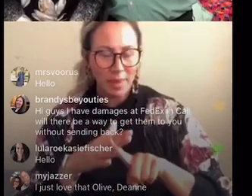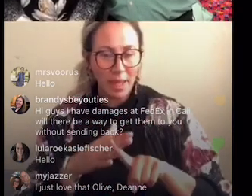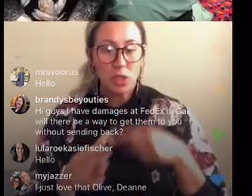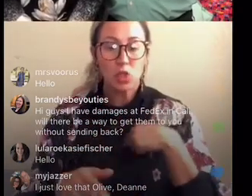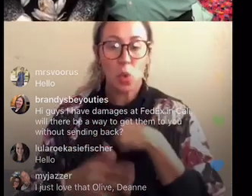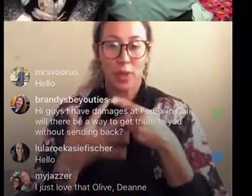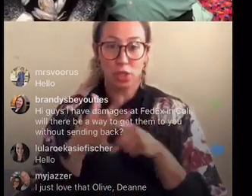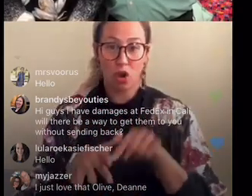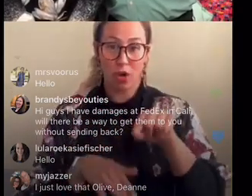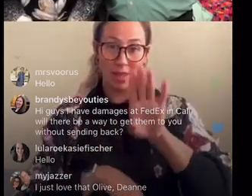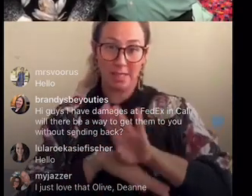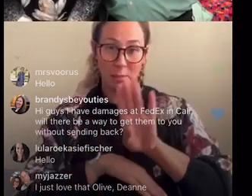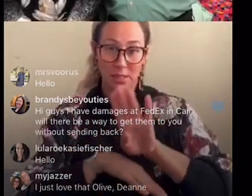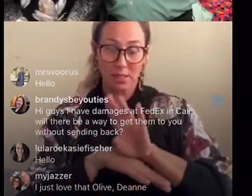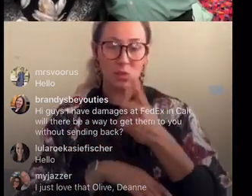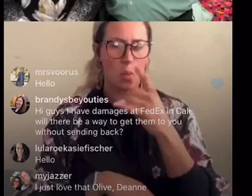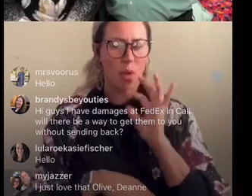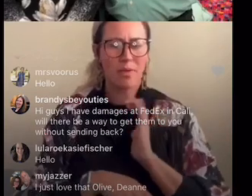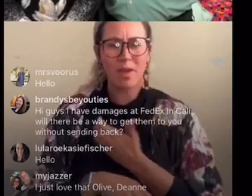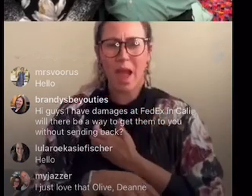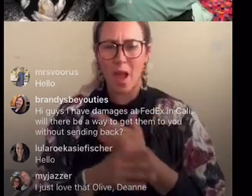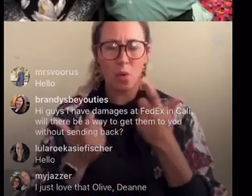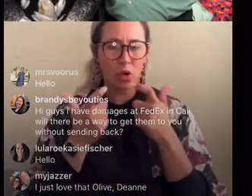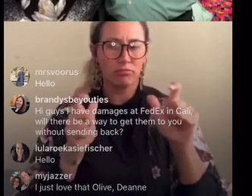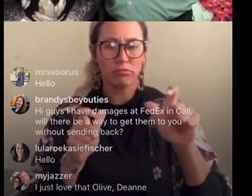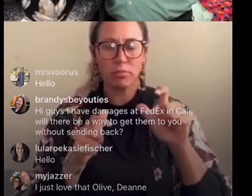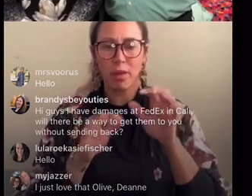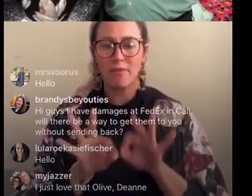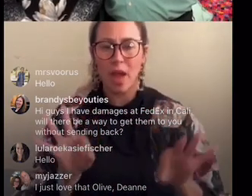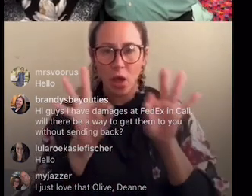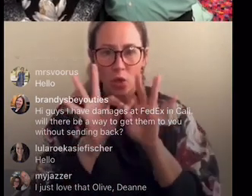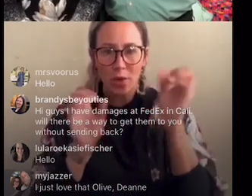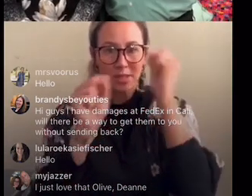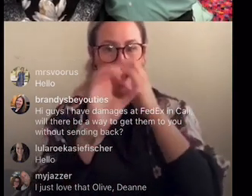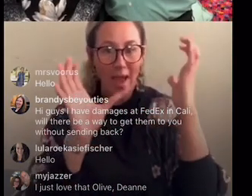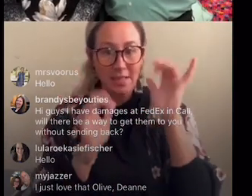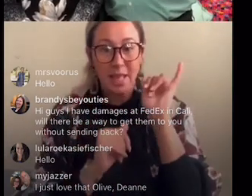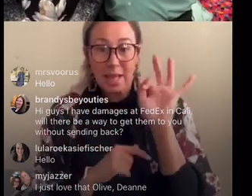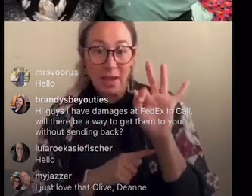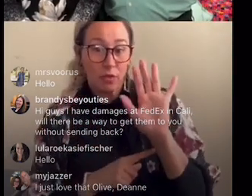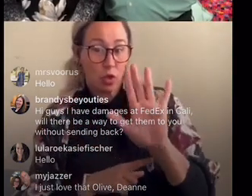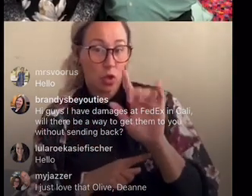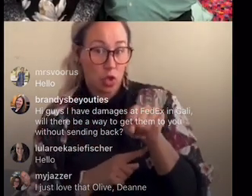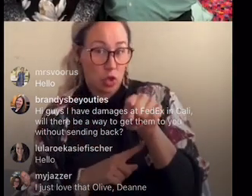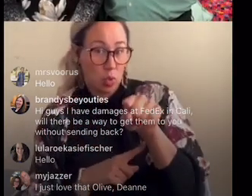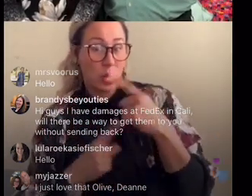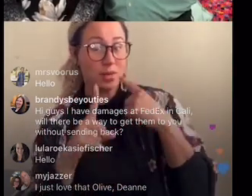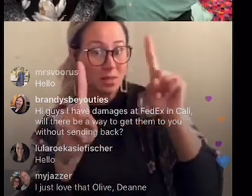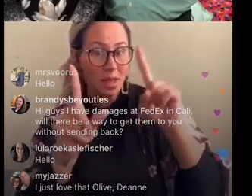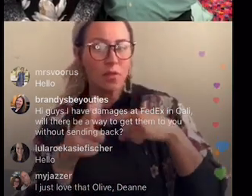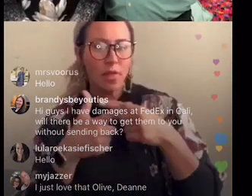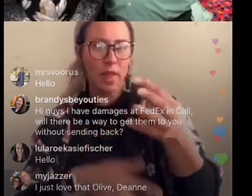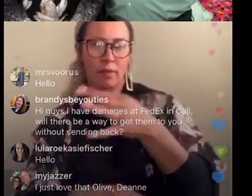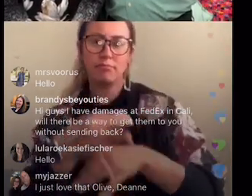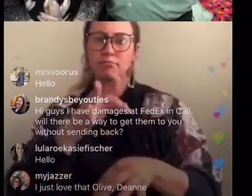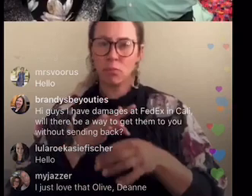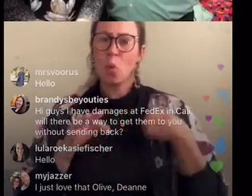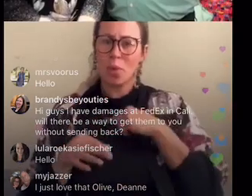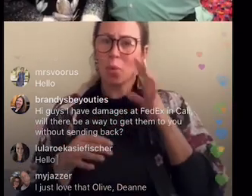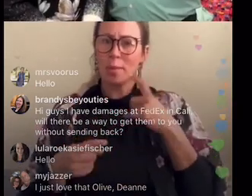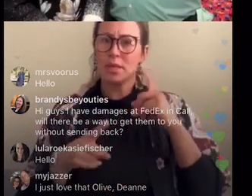this business, that was one of our core values, was the idea that if you're successful, we will be successful.